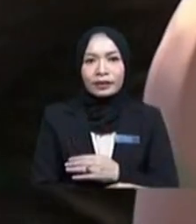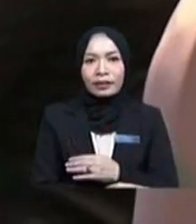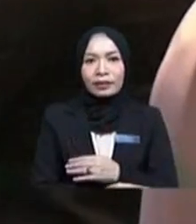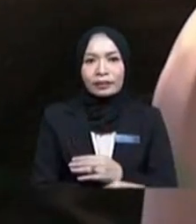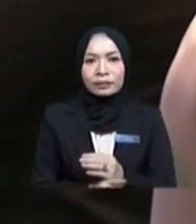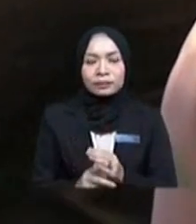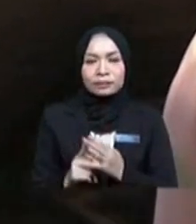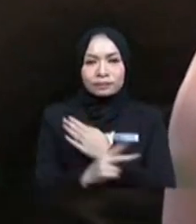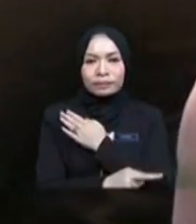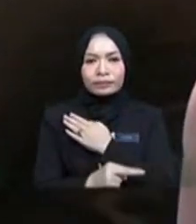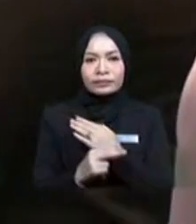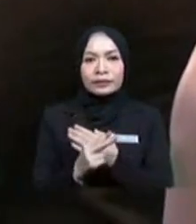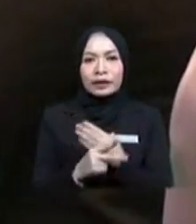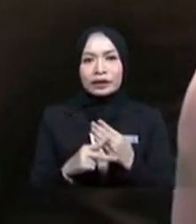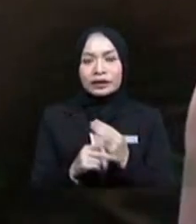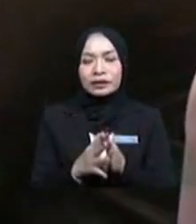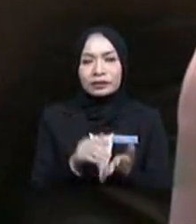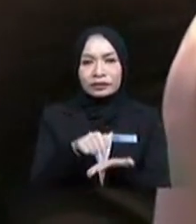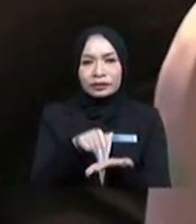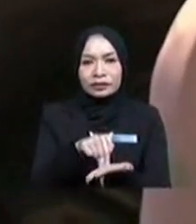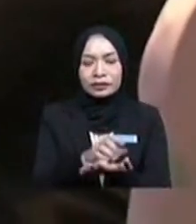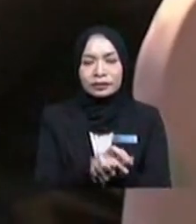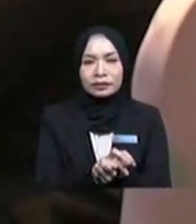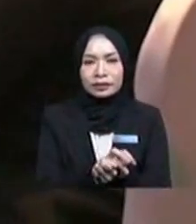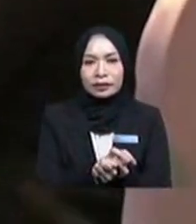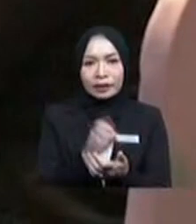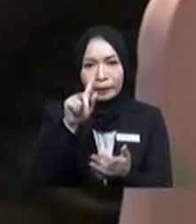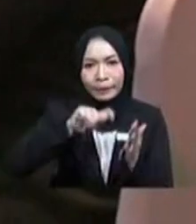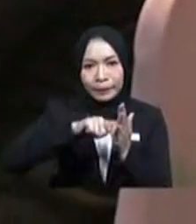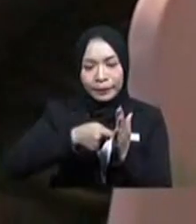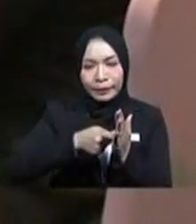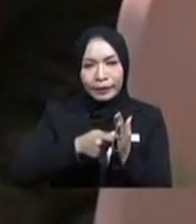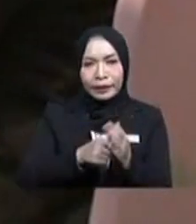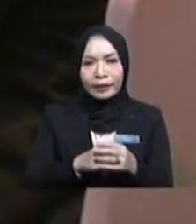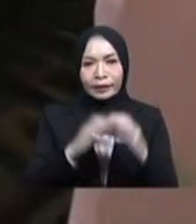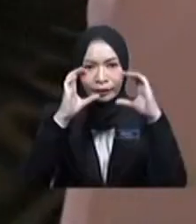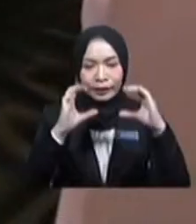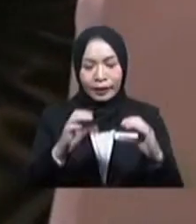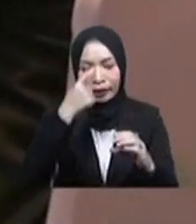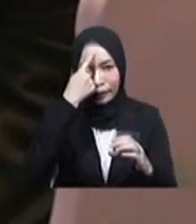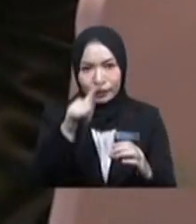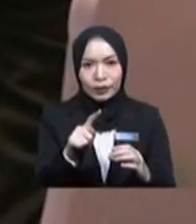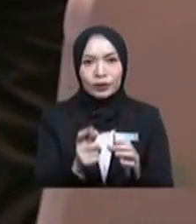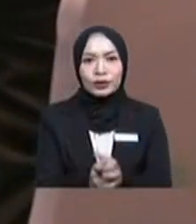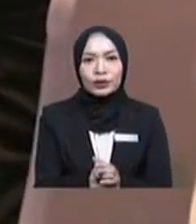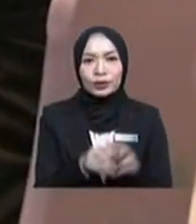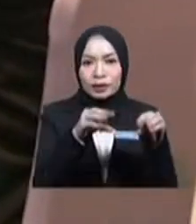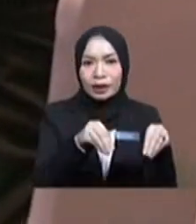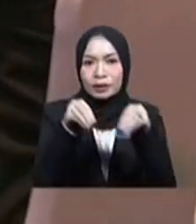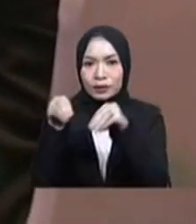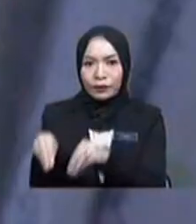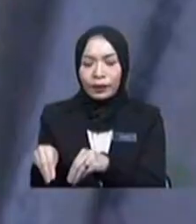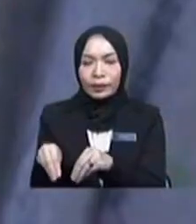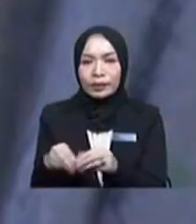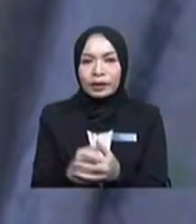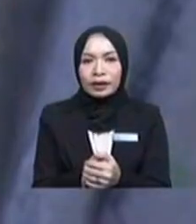Framework. This framework is one of the key initiatives to transform education system and practices,